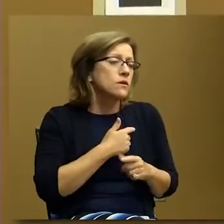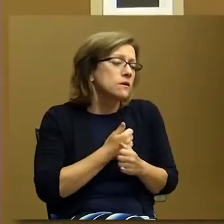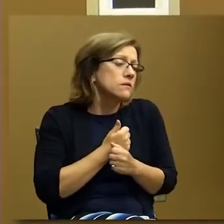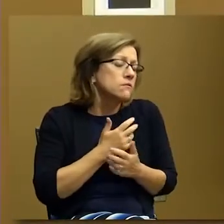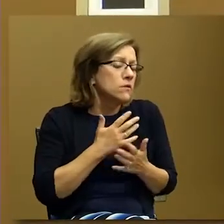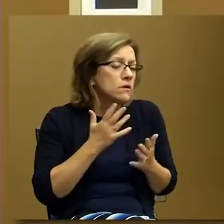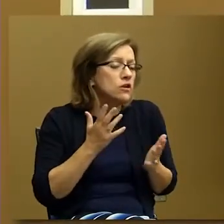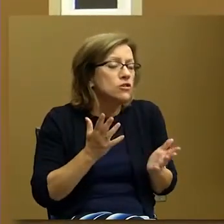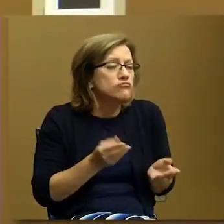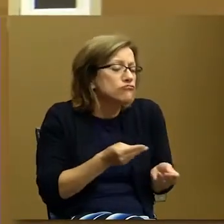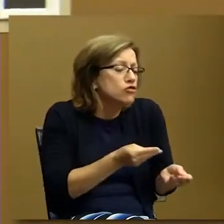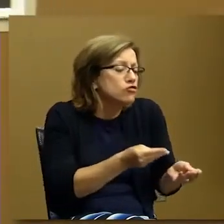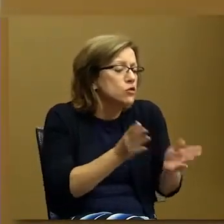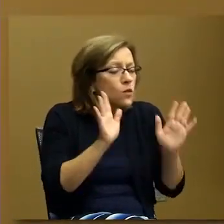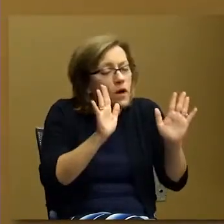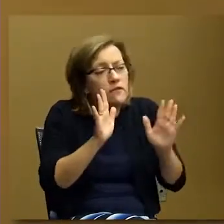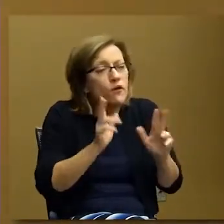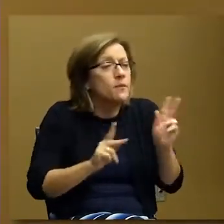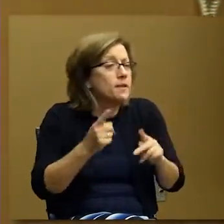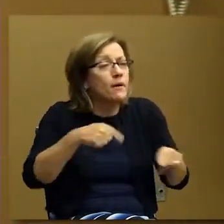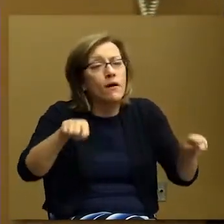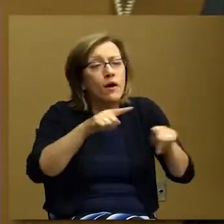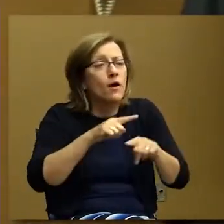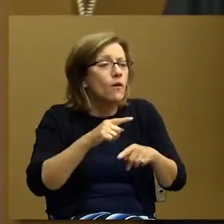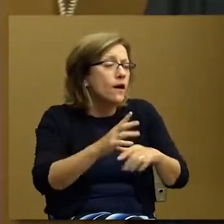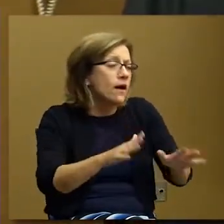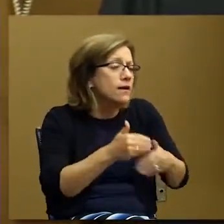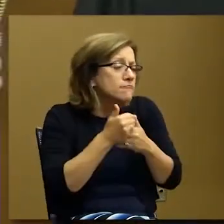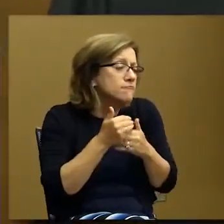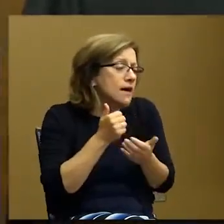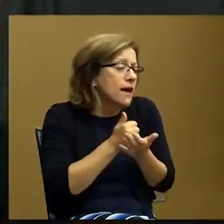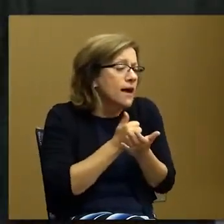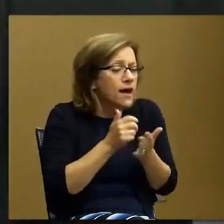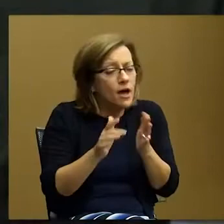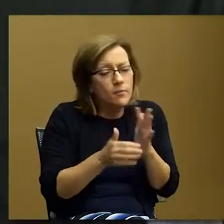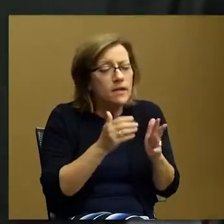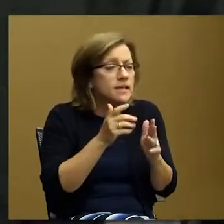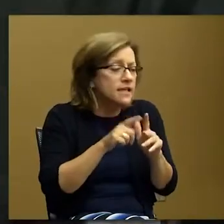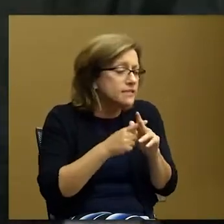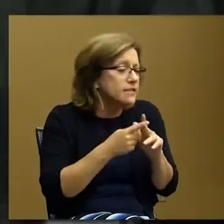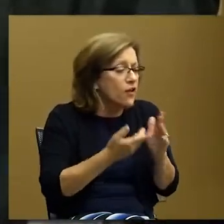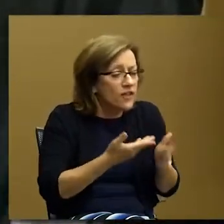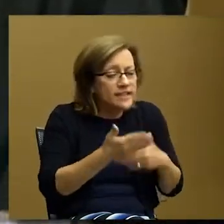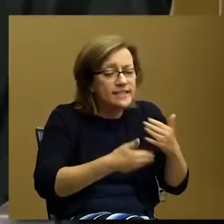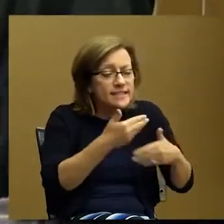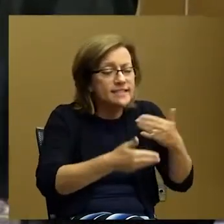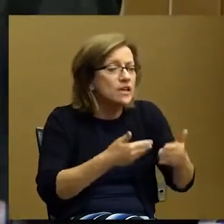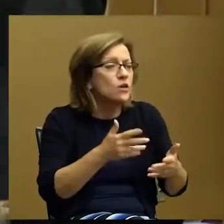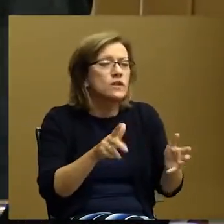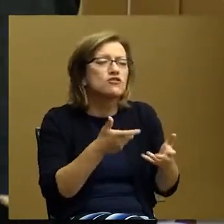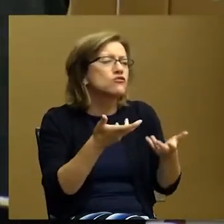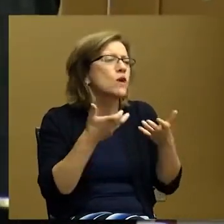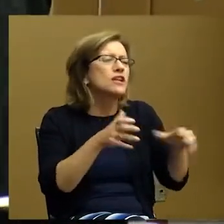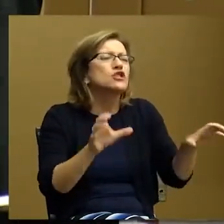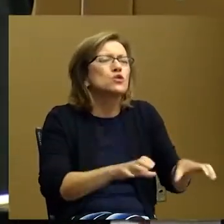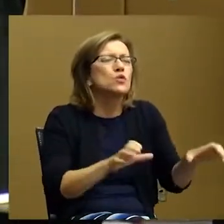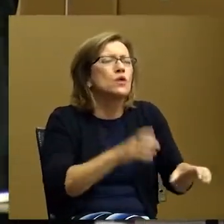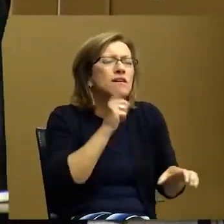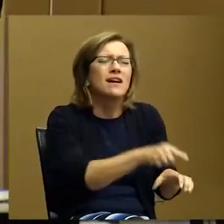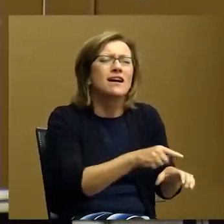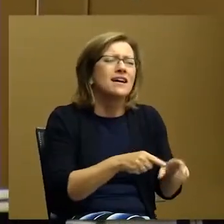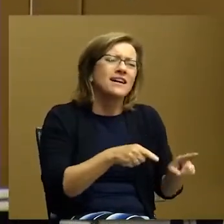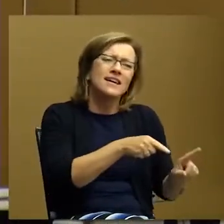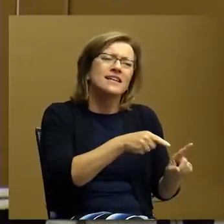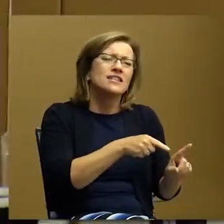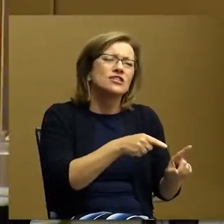nurturing, wonderful people who love to encourage things and get things going, we just want to do for Miss Tracy, because Miss